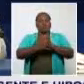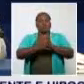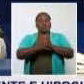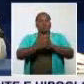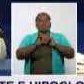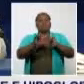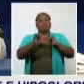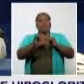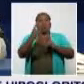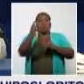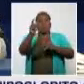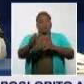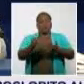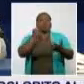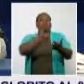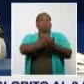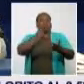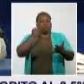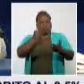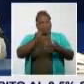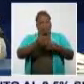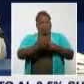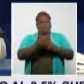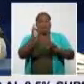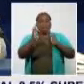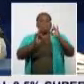reported. It is